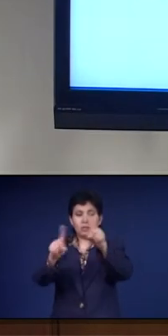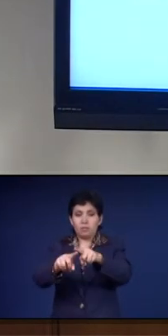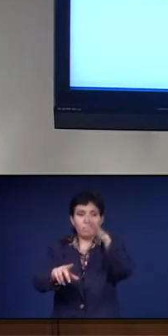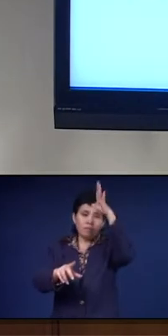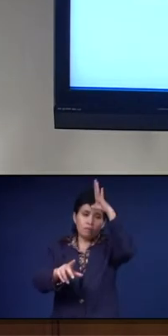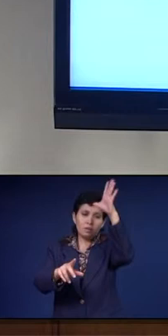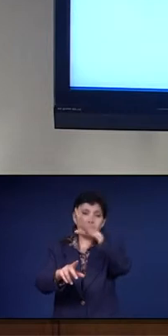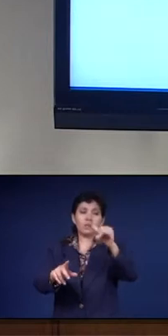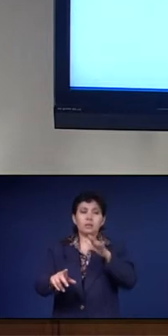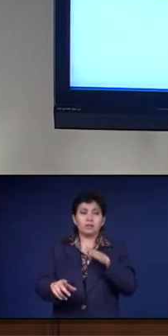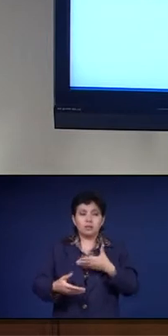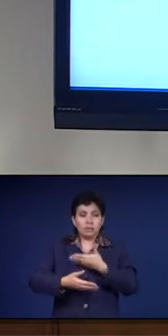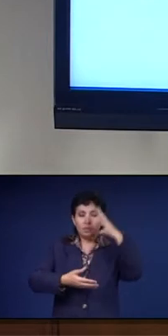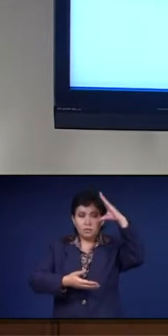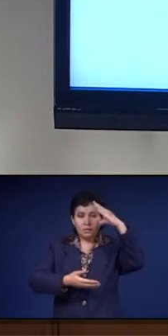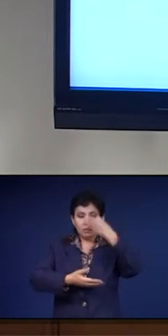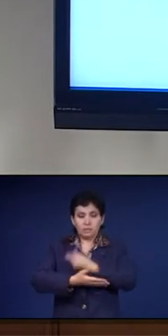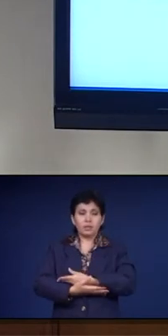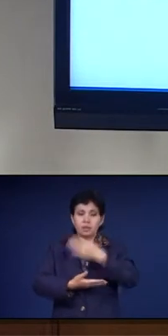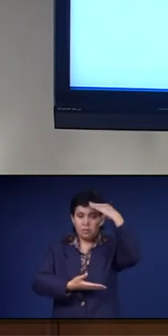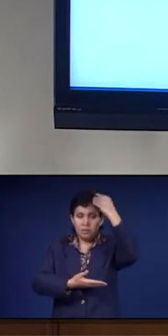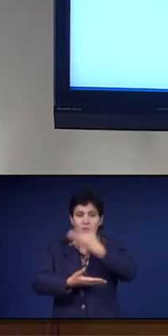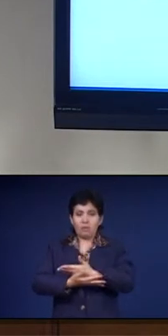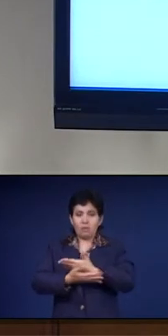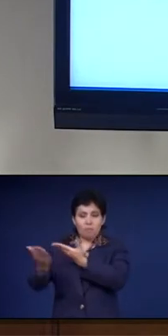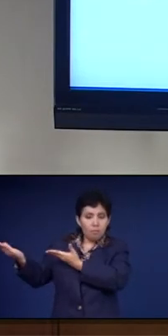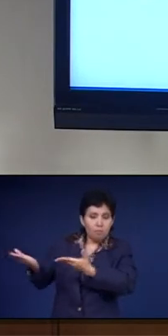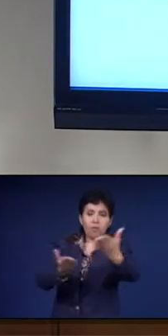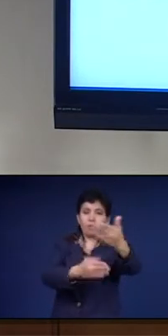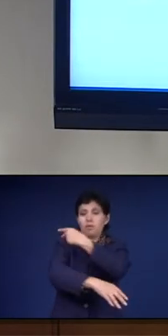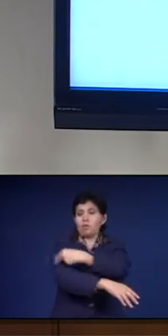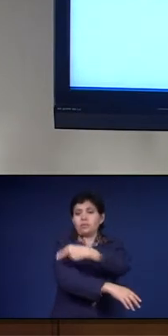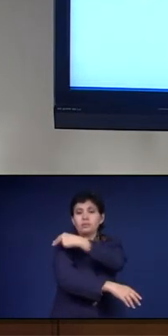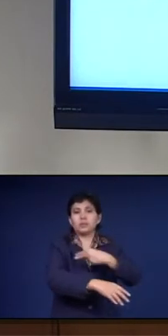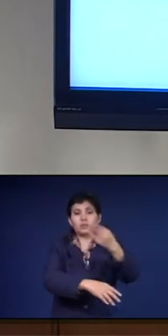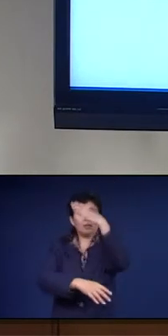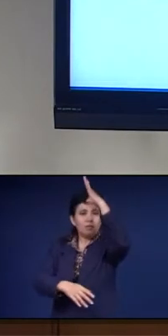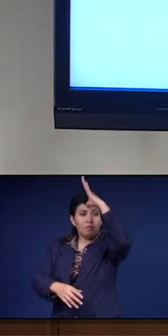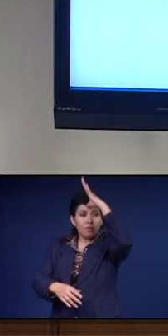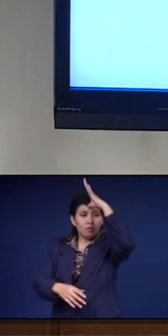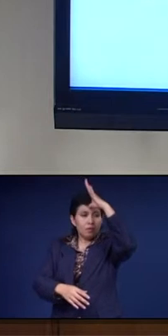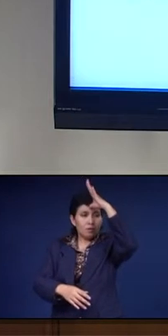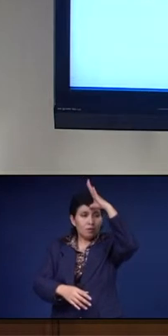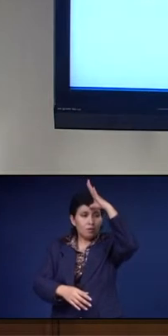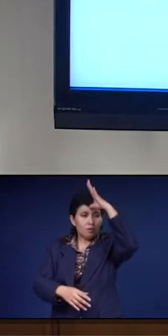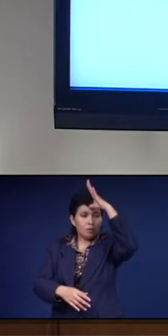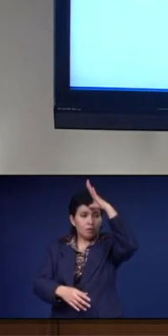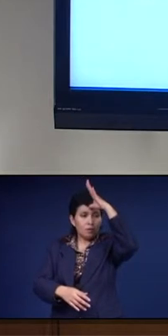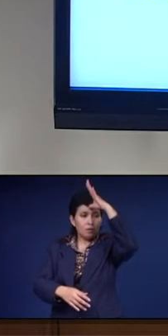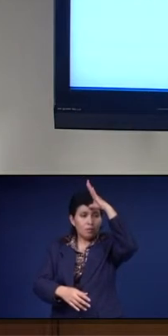father and the son was sent to the hospital. So the father is